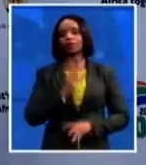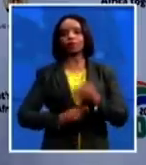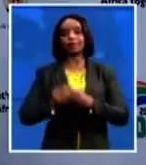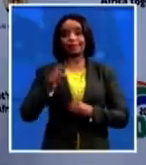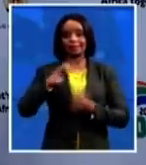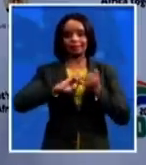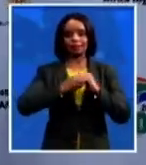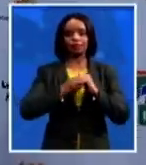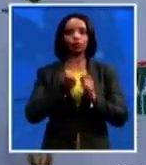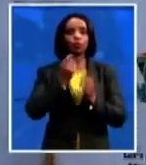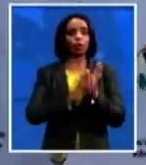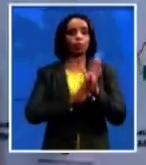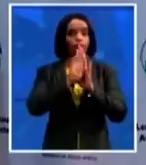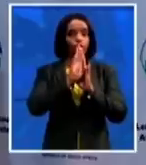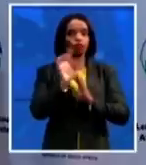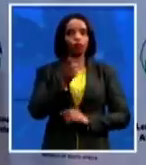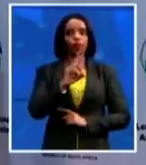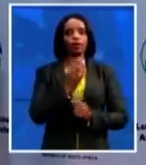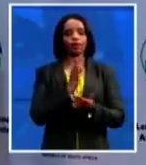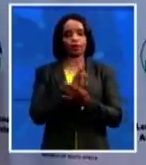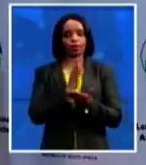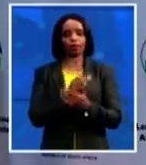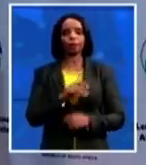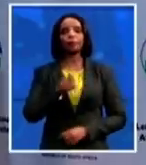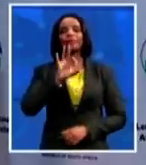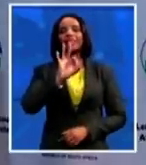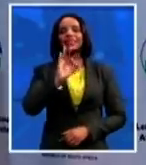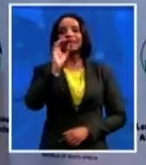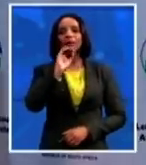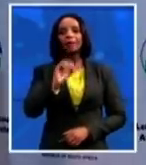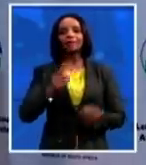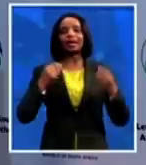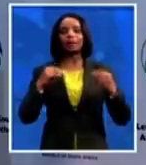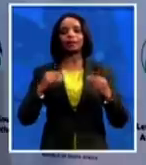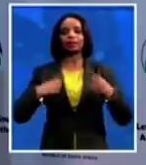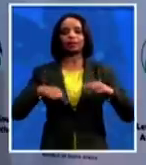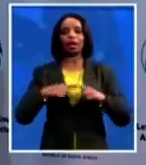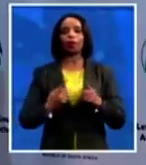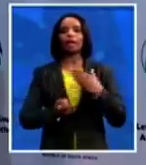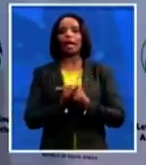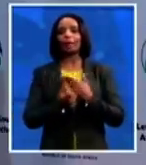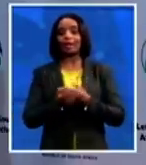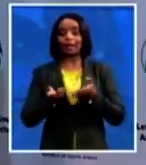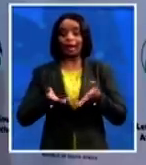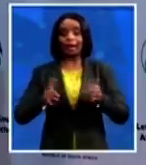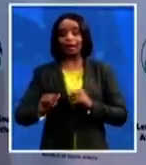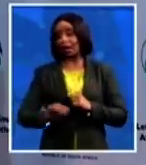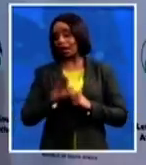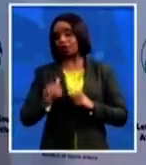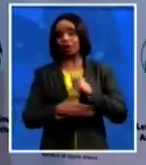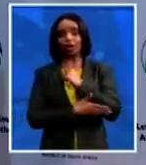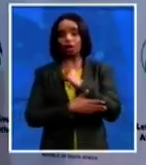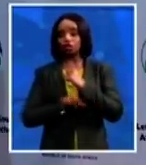of our trade is taking place amongst African countries. That's an embarrassment. That's a disgrace, because we dig our raw